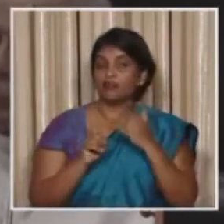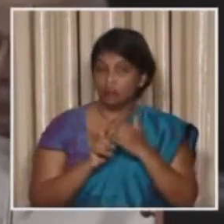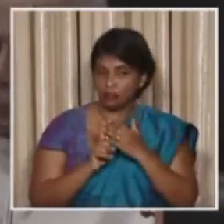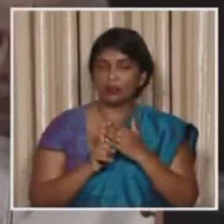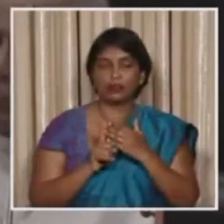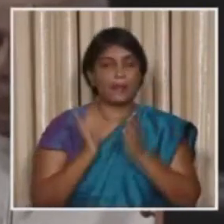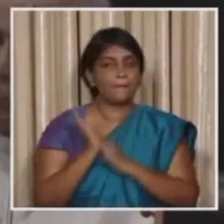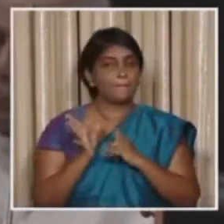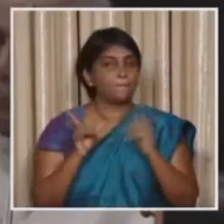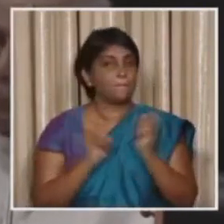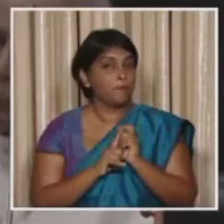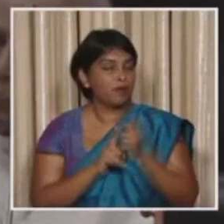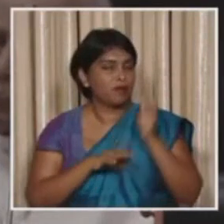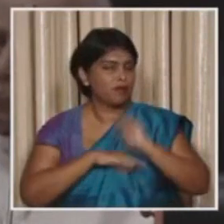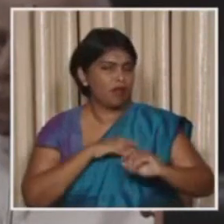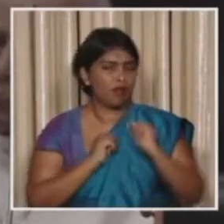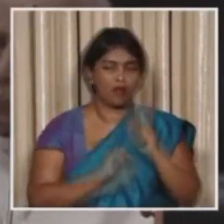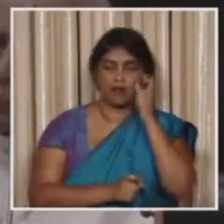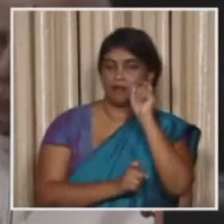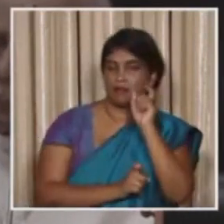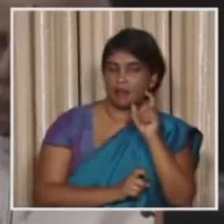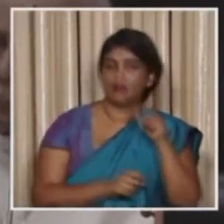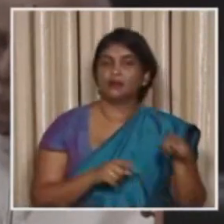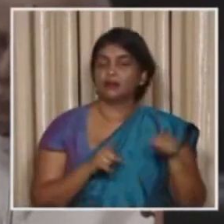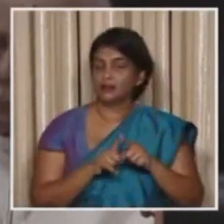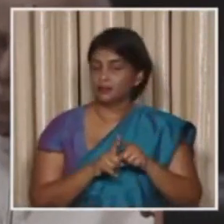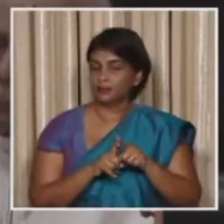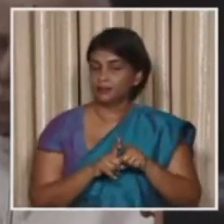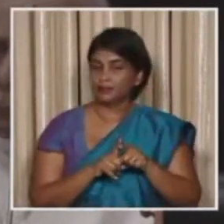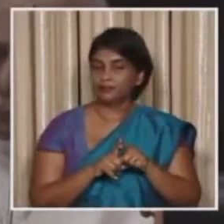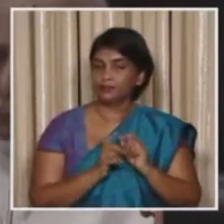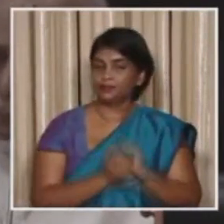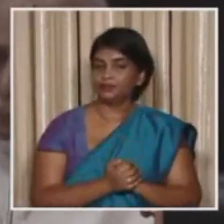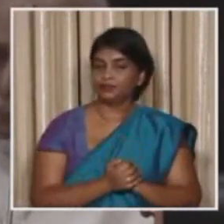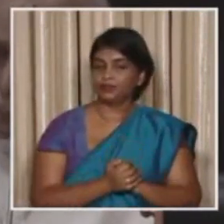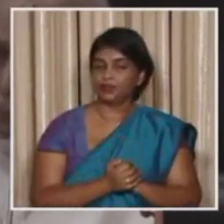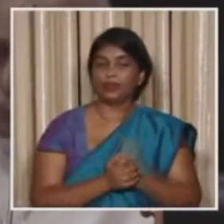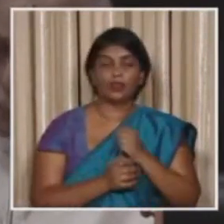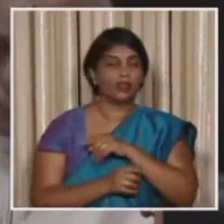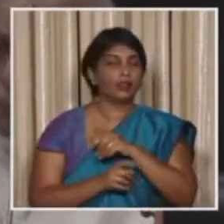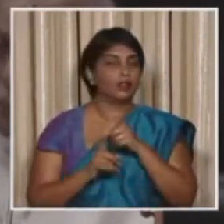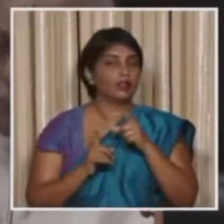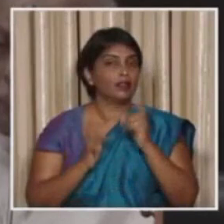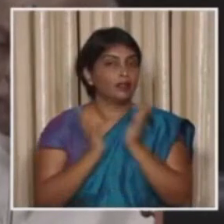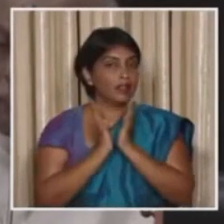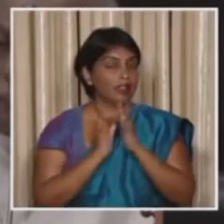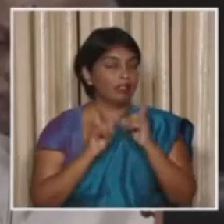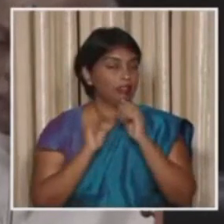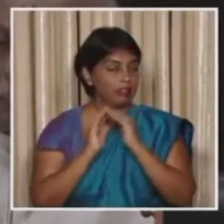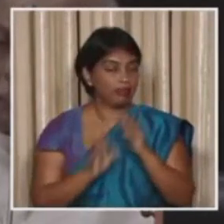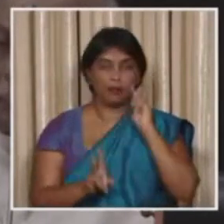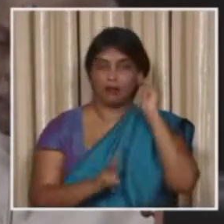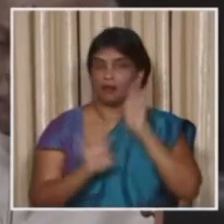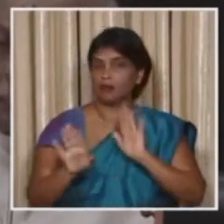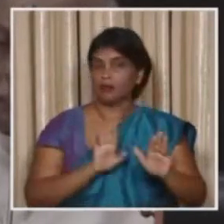secretaries related to lands managed by the Forest Department in all districts of North and East. Maps containing information related to the